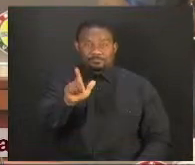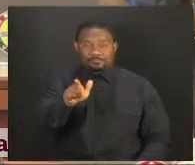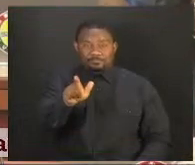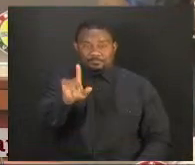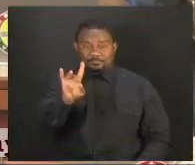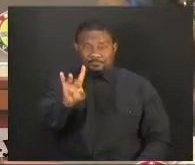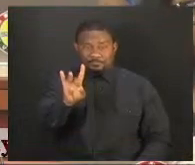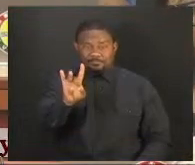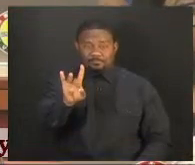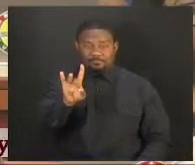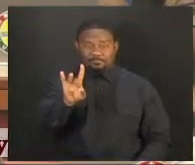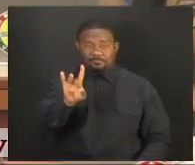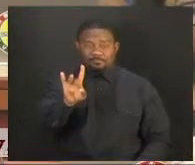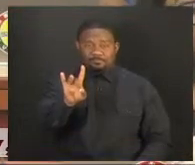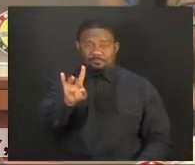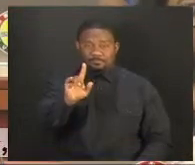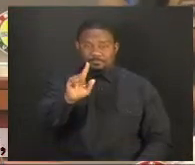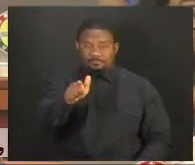28,